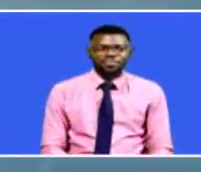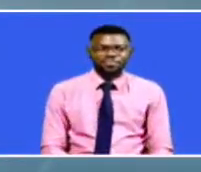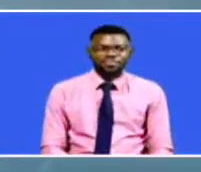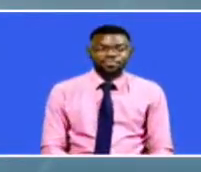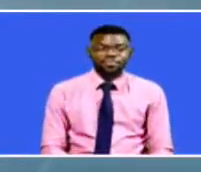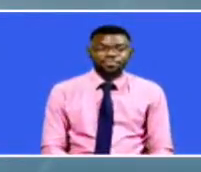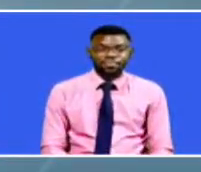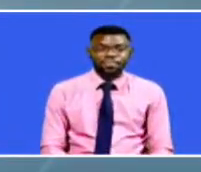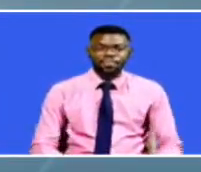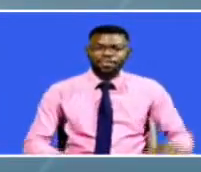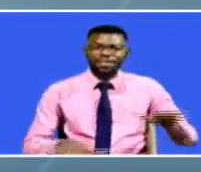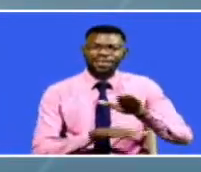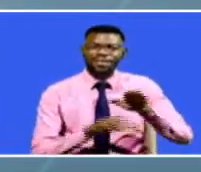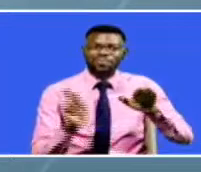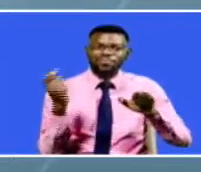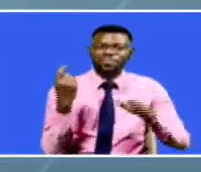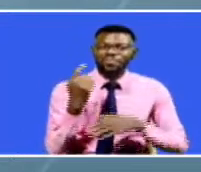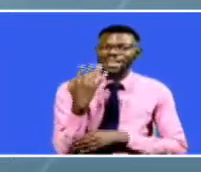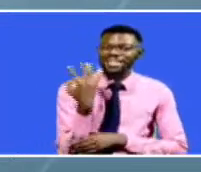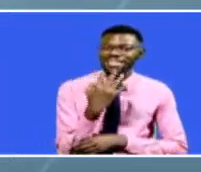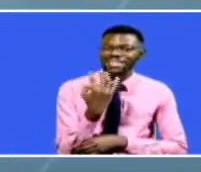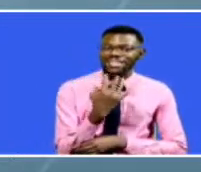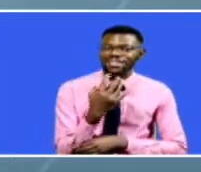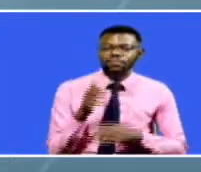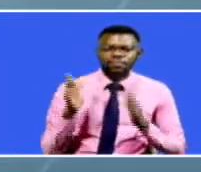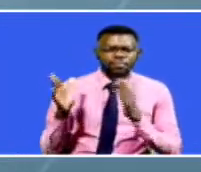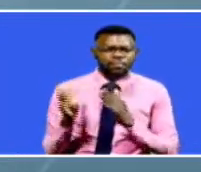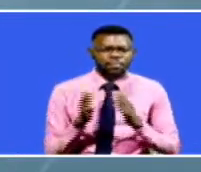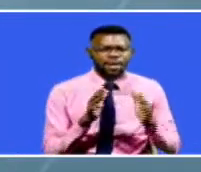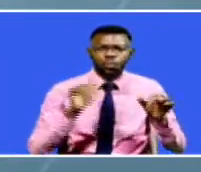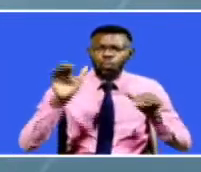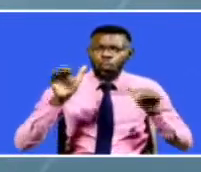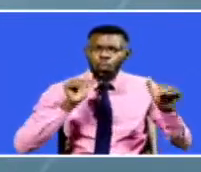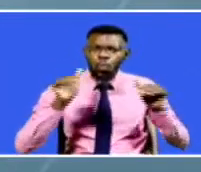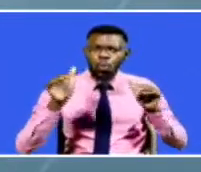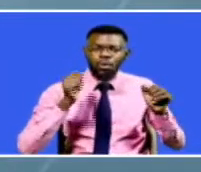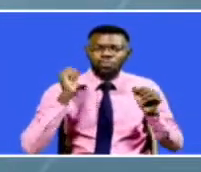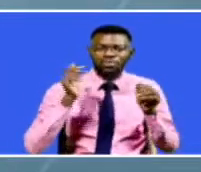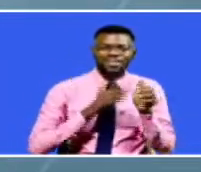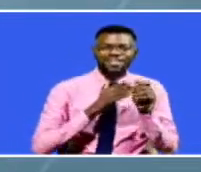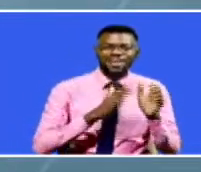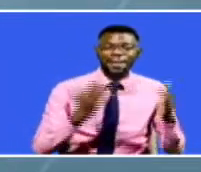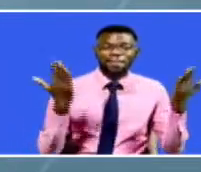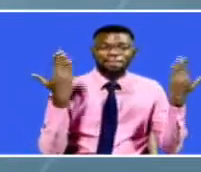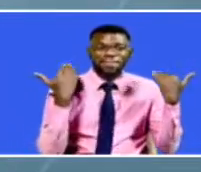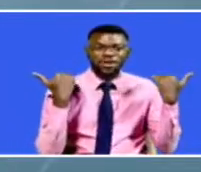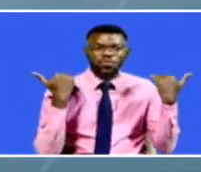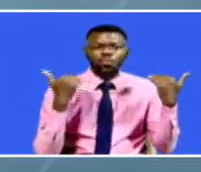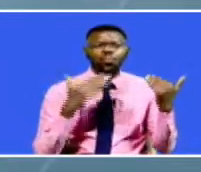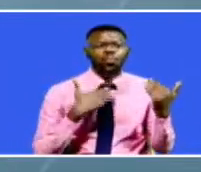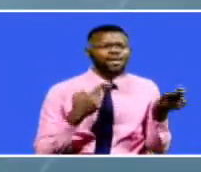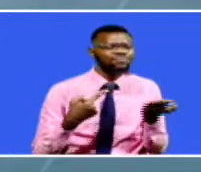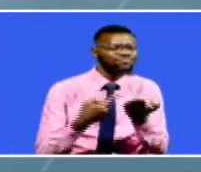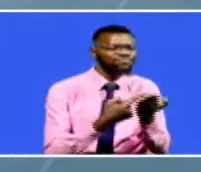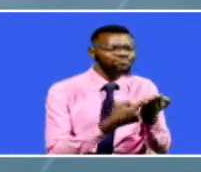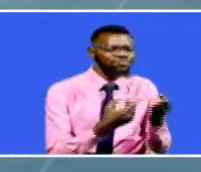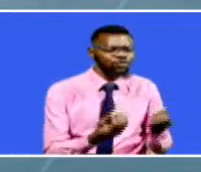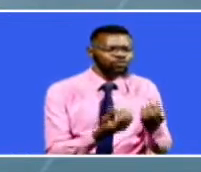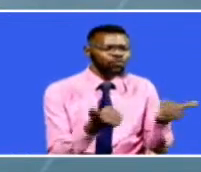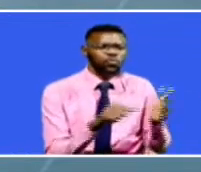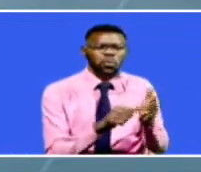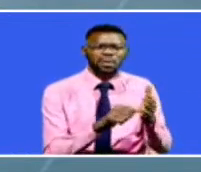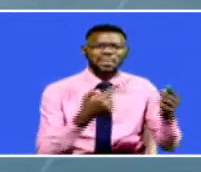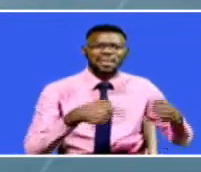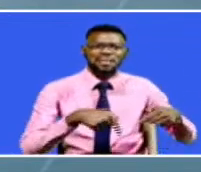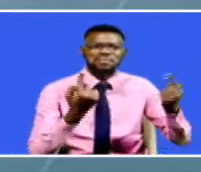Now, Deputy President Rigathi Gachagua will meet political leaders from Meru County over their differences that saw them make a